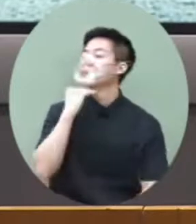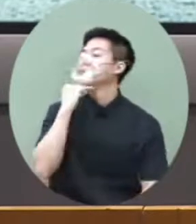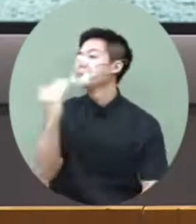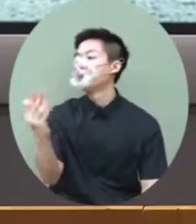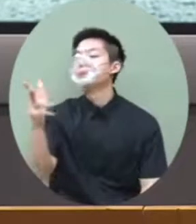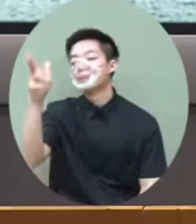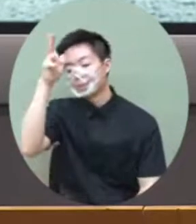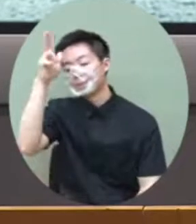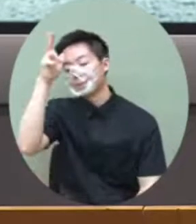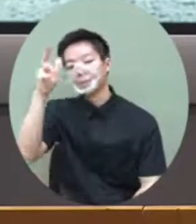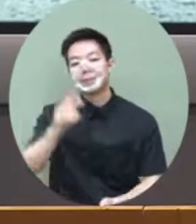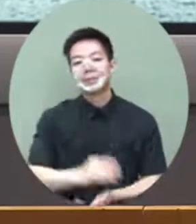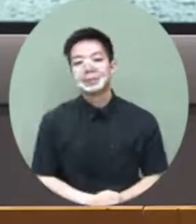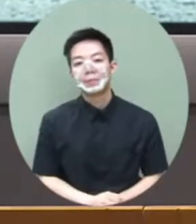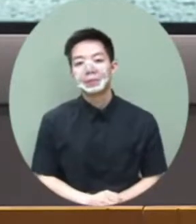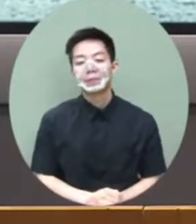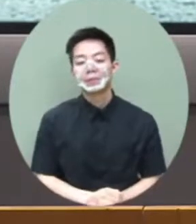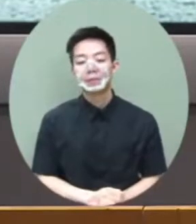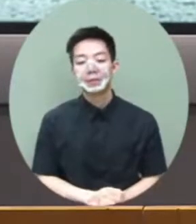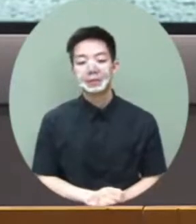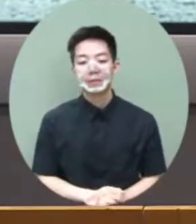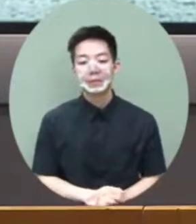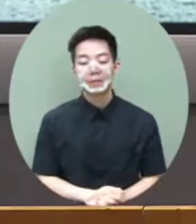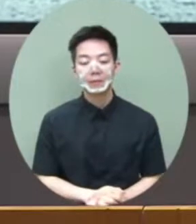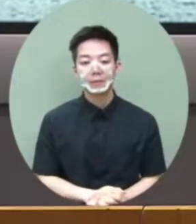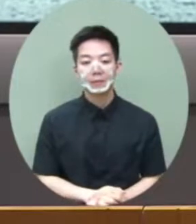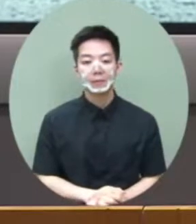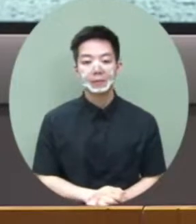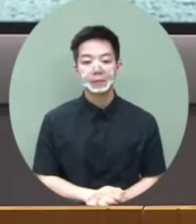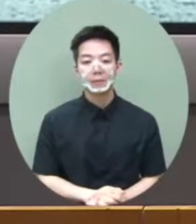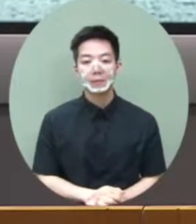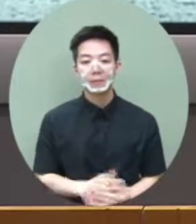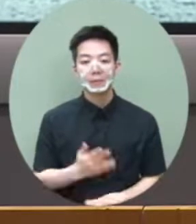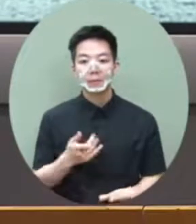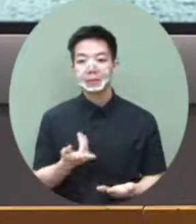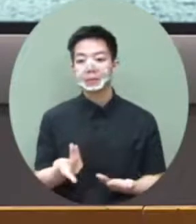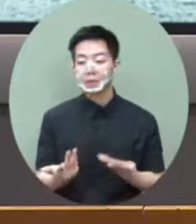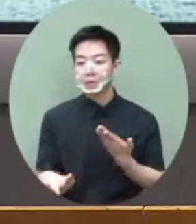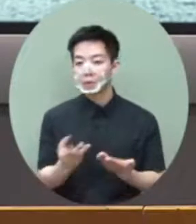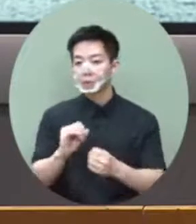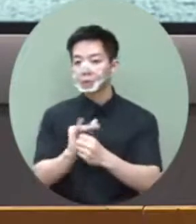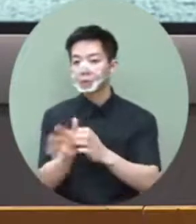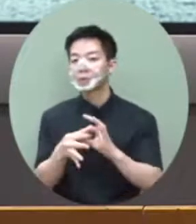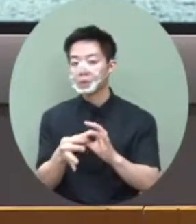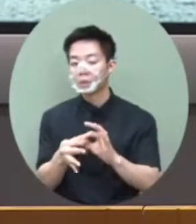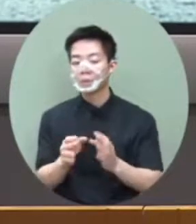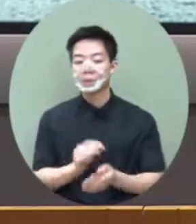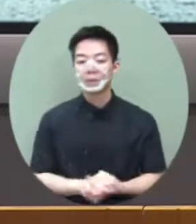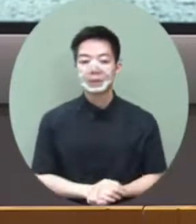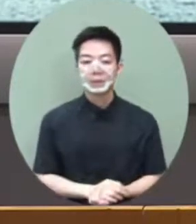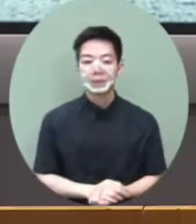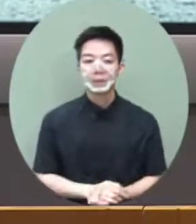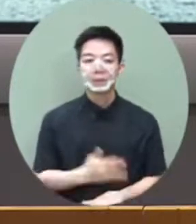these cases, and if the RAT done is positive, then they would report to us.